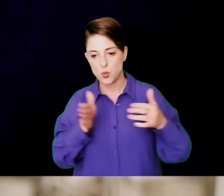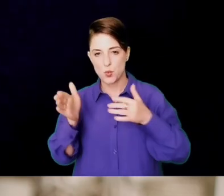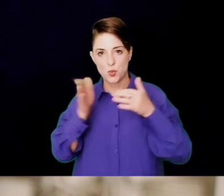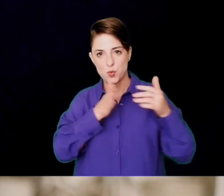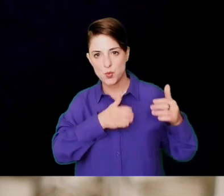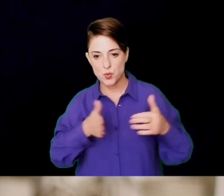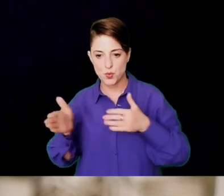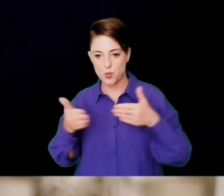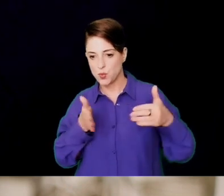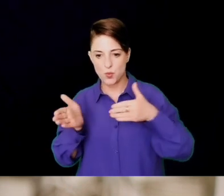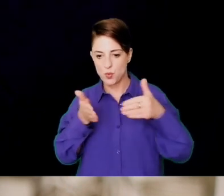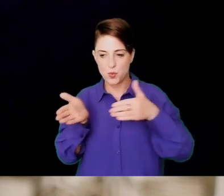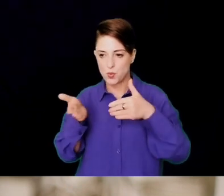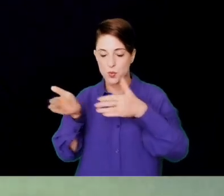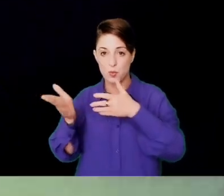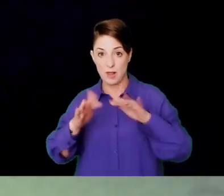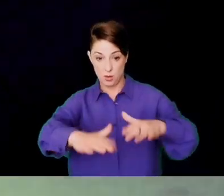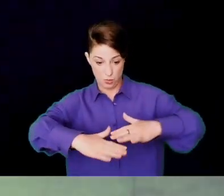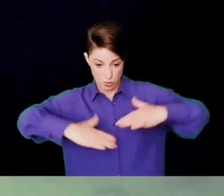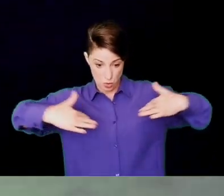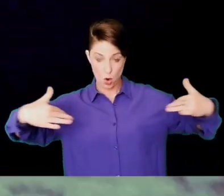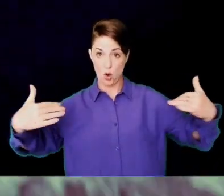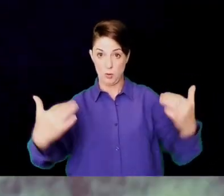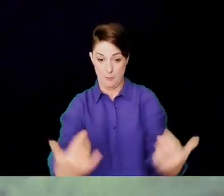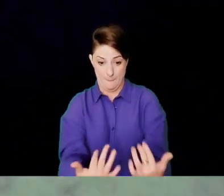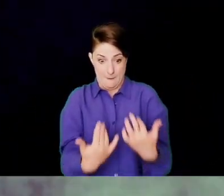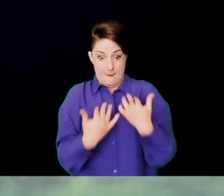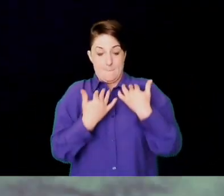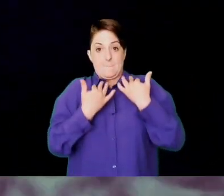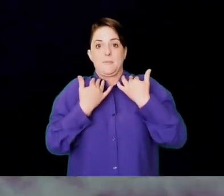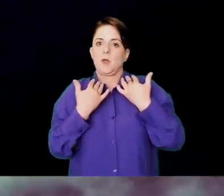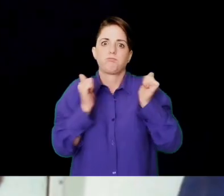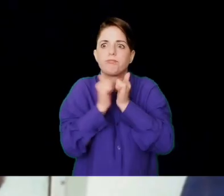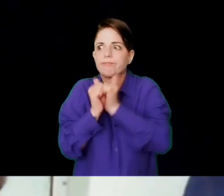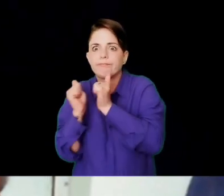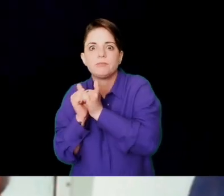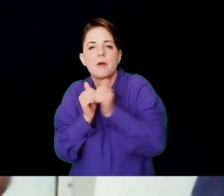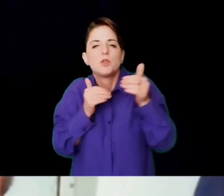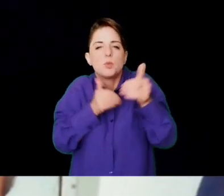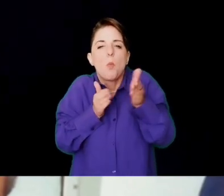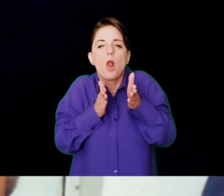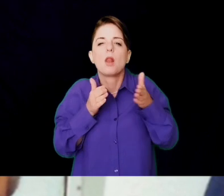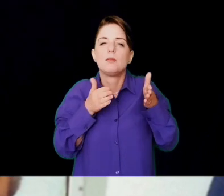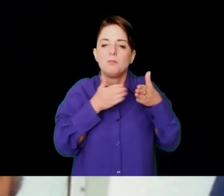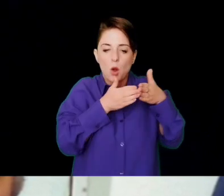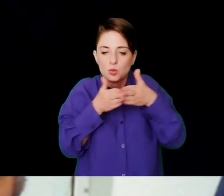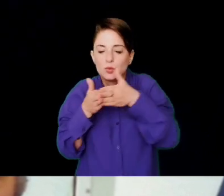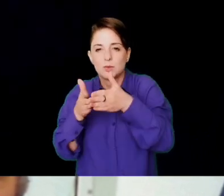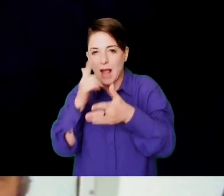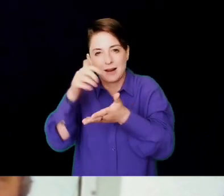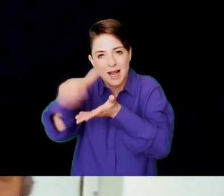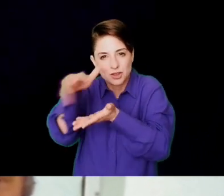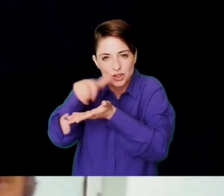shore, right in, literally in, so they were washing up on the beach. Well, that suited us because we had small boats so we could get in